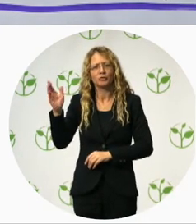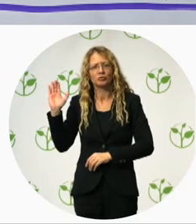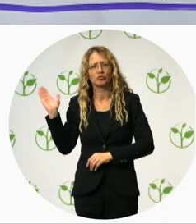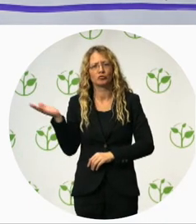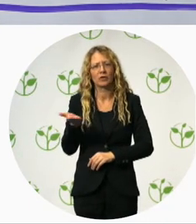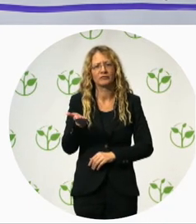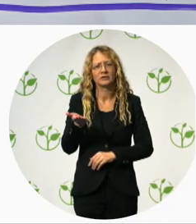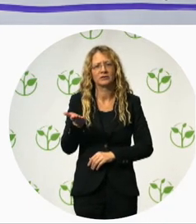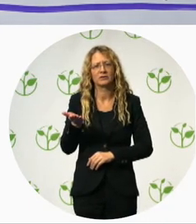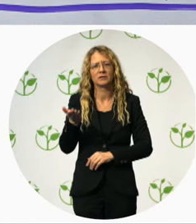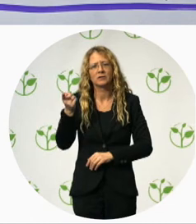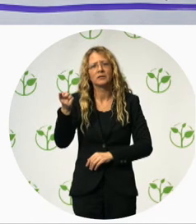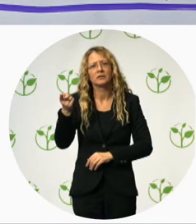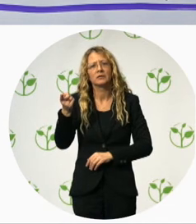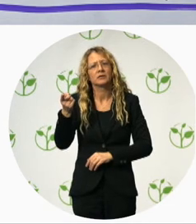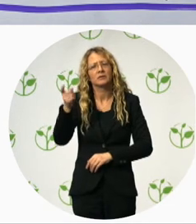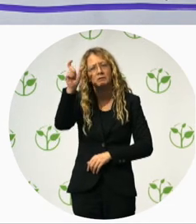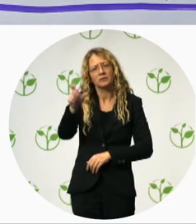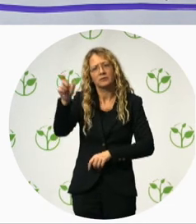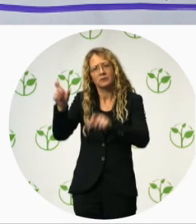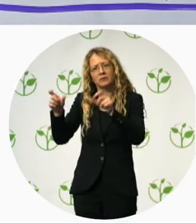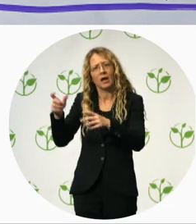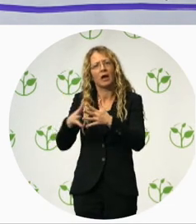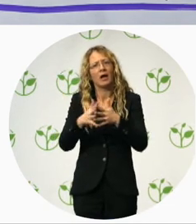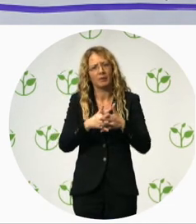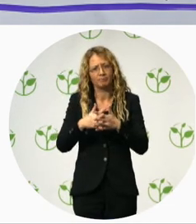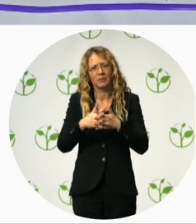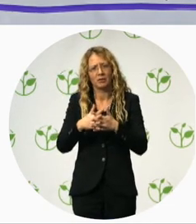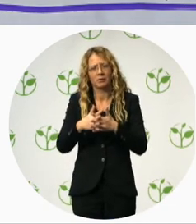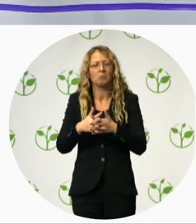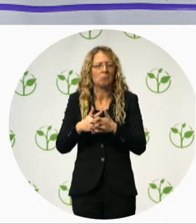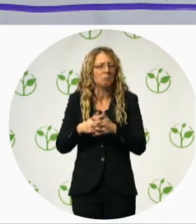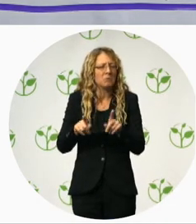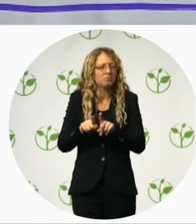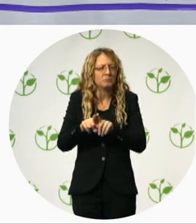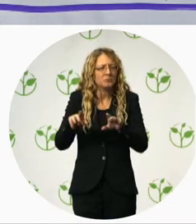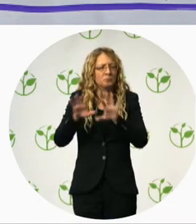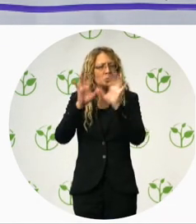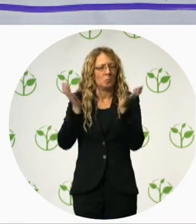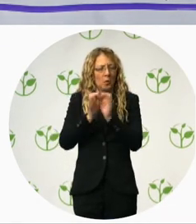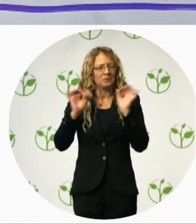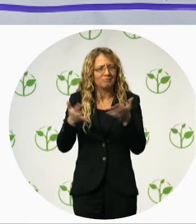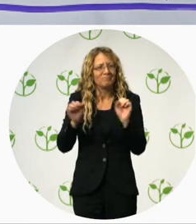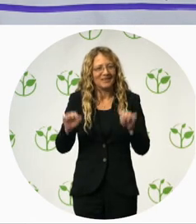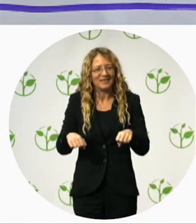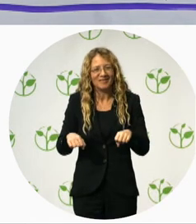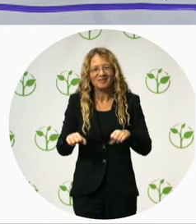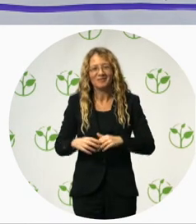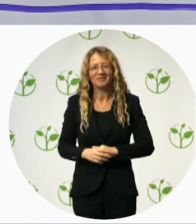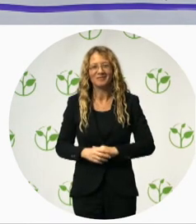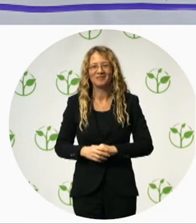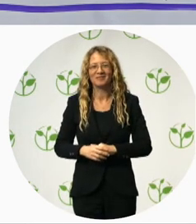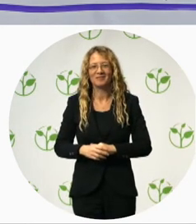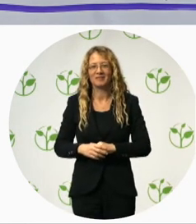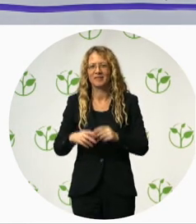that. Yeah? It's diplomatic, so it's a worldwide thing, to bring all the services provided by